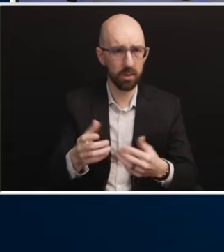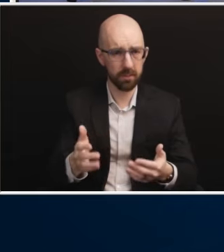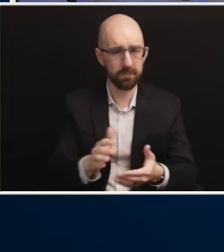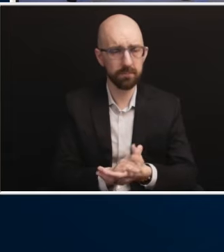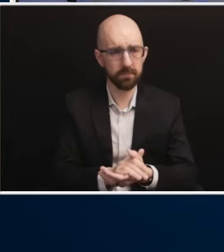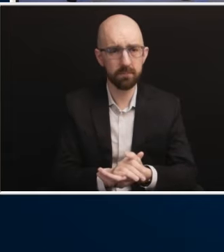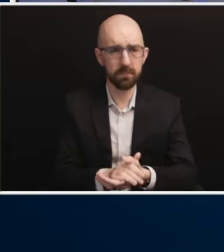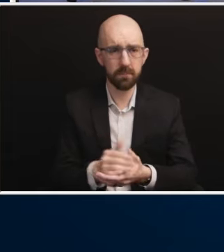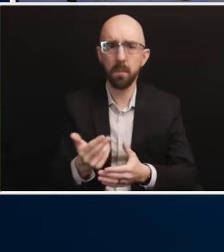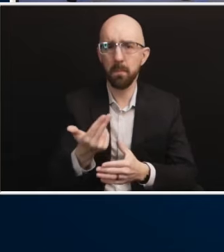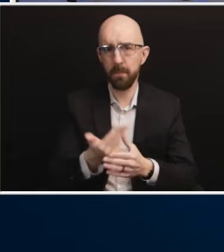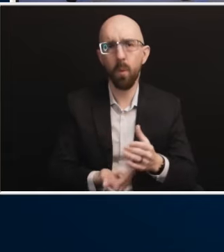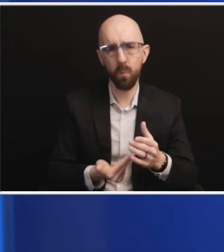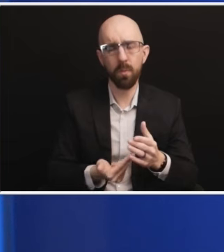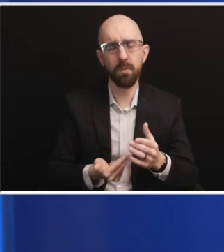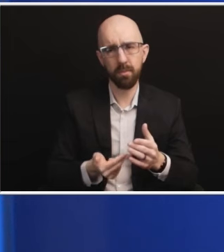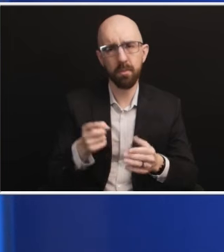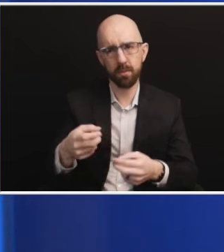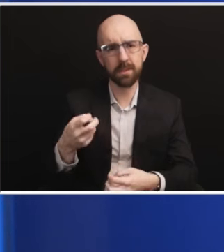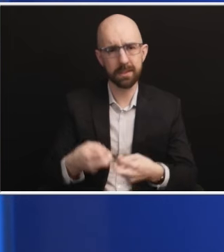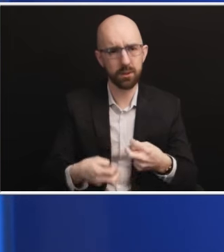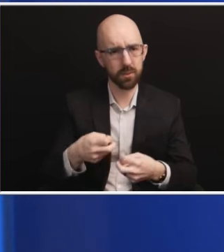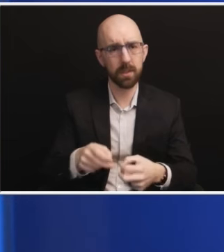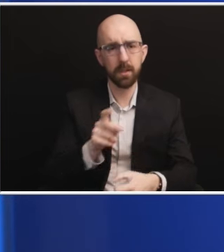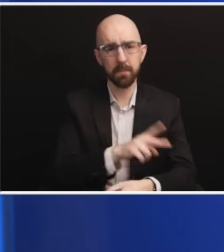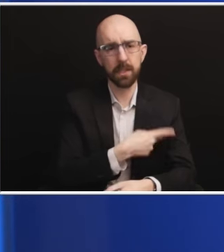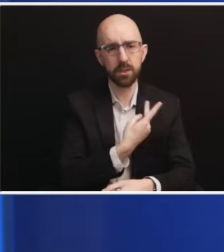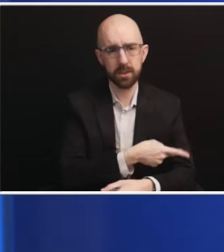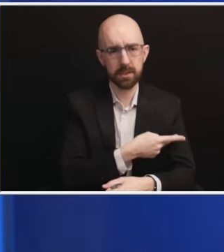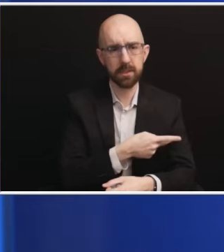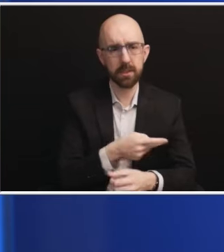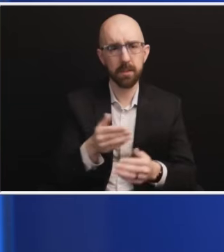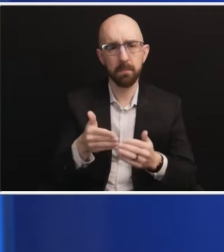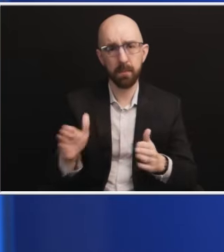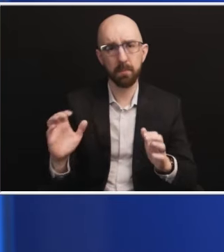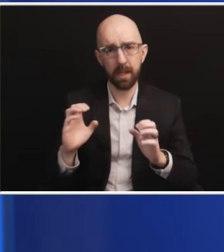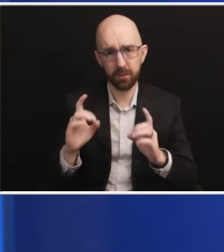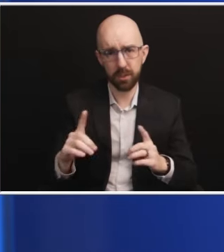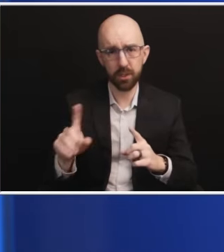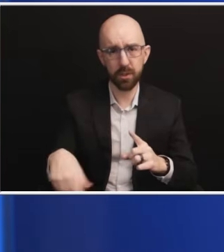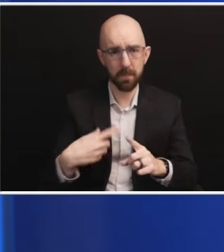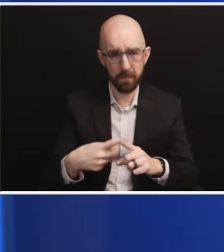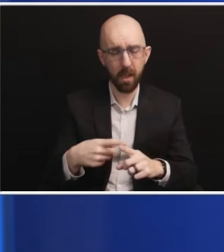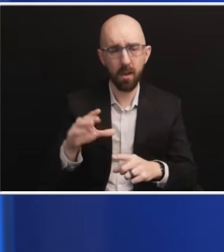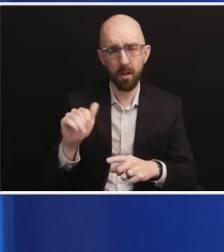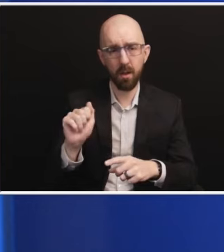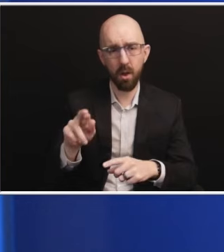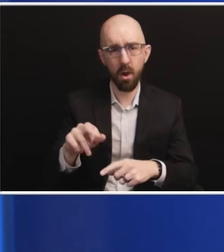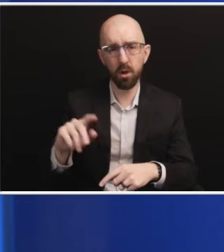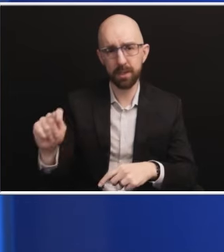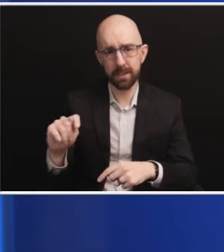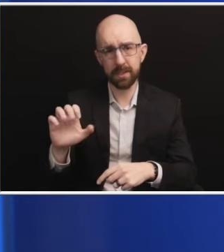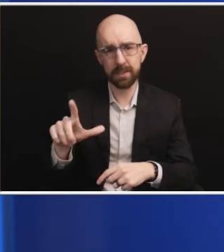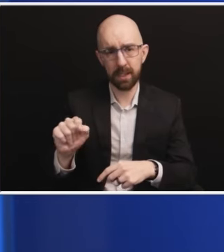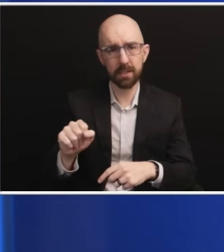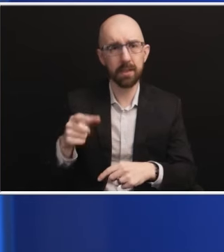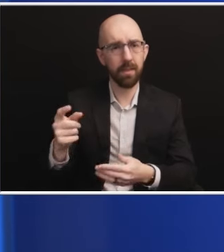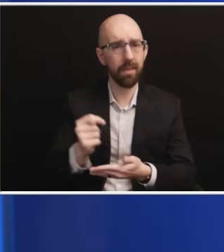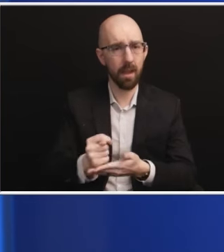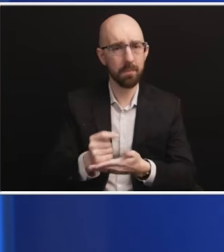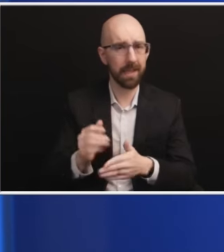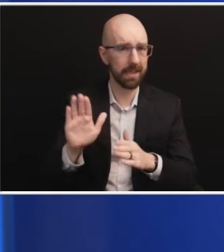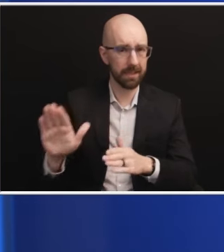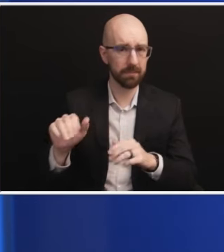both of those issues, patient and public education about CAR T-cell therapy and its potential. It's